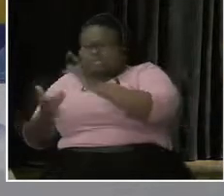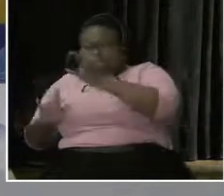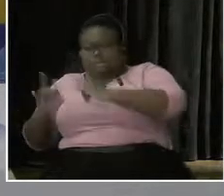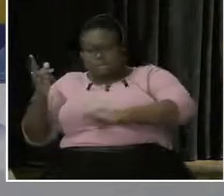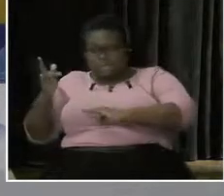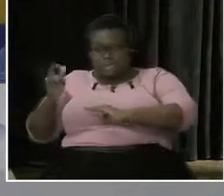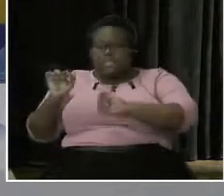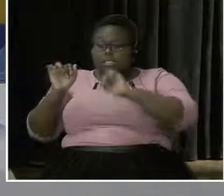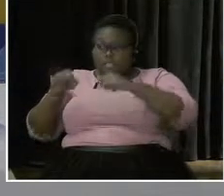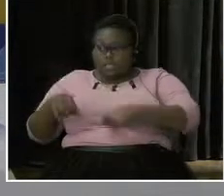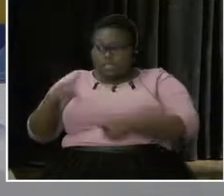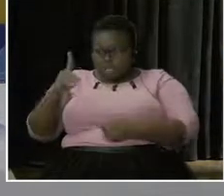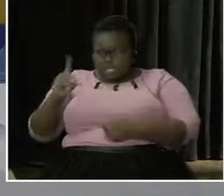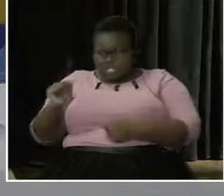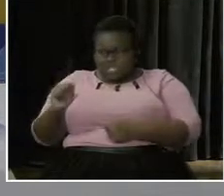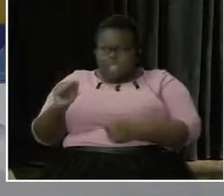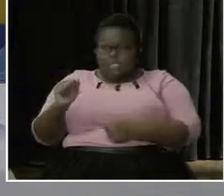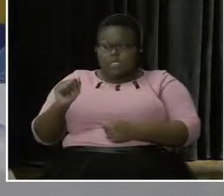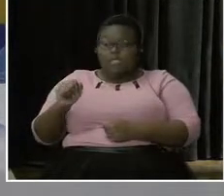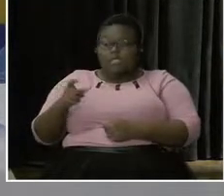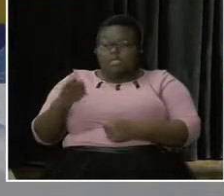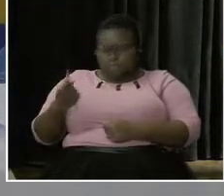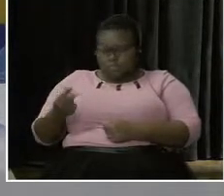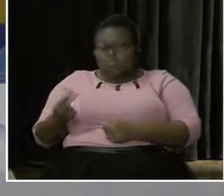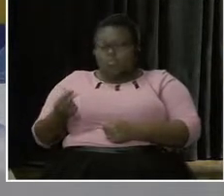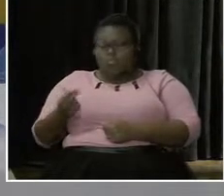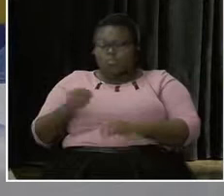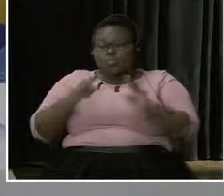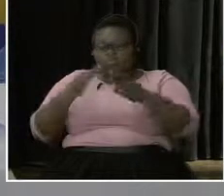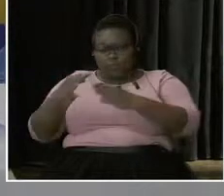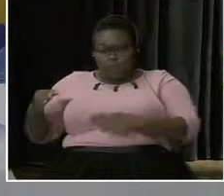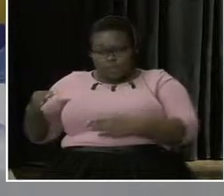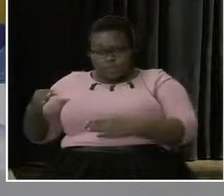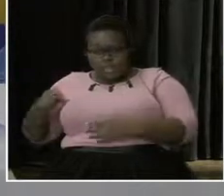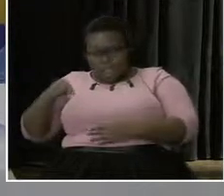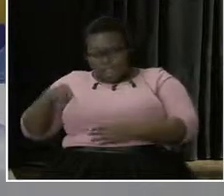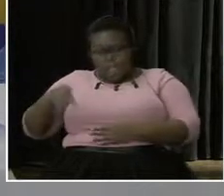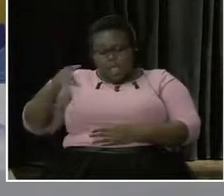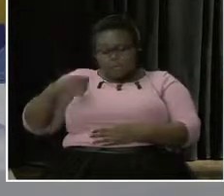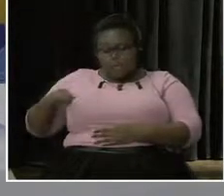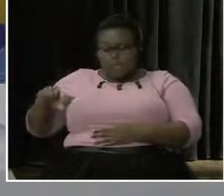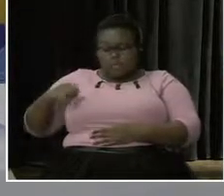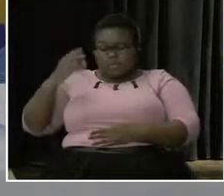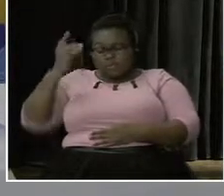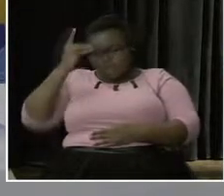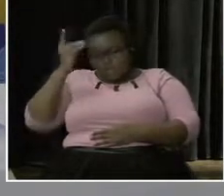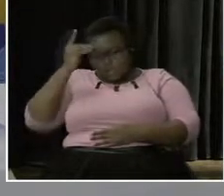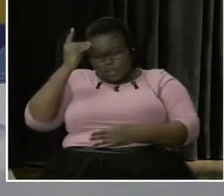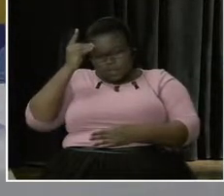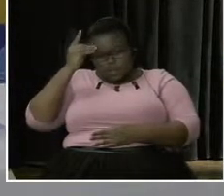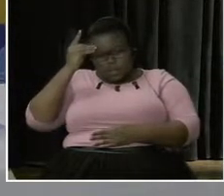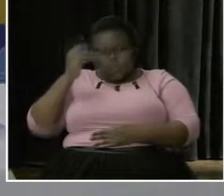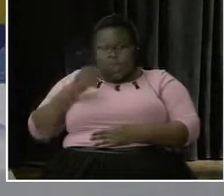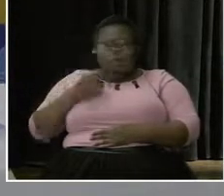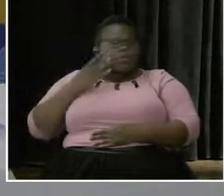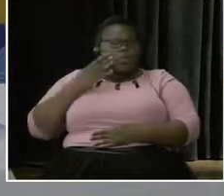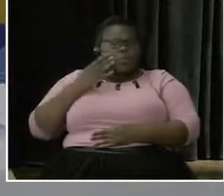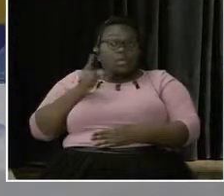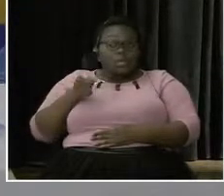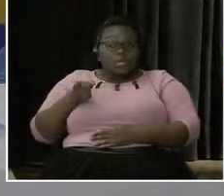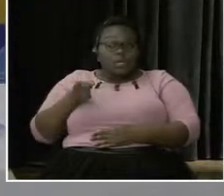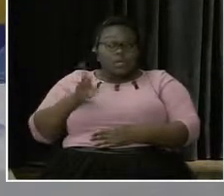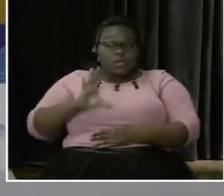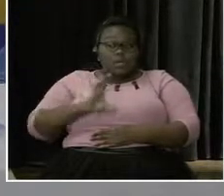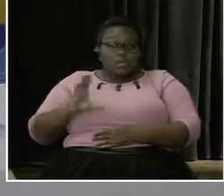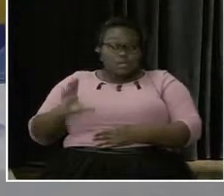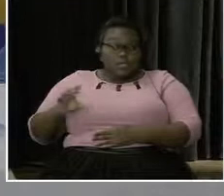is polarizing society in eThekwini municipality. The fact that when she speaks, when